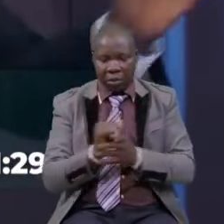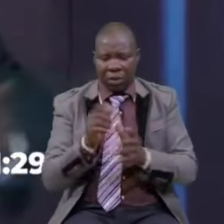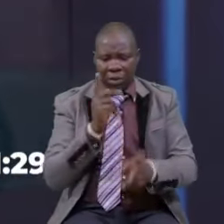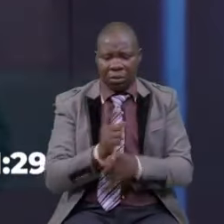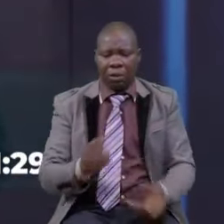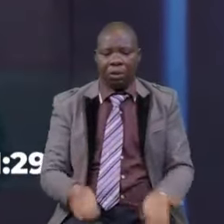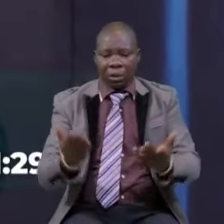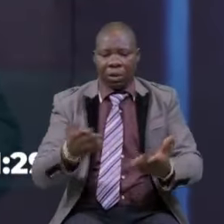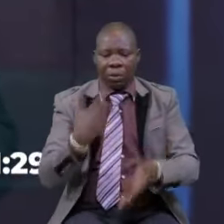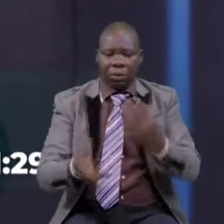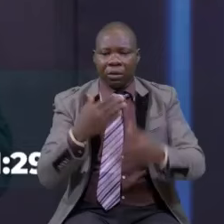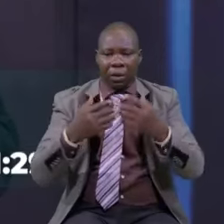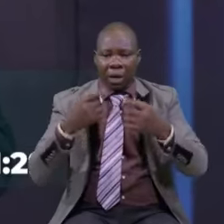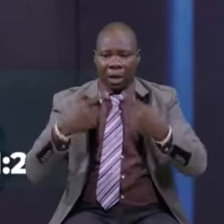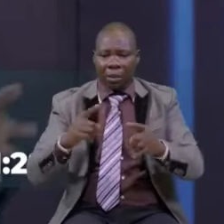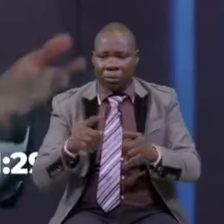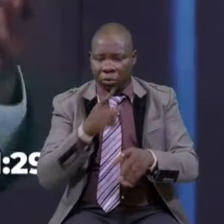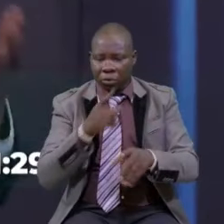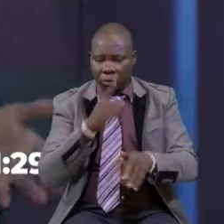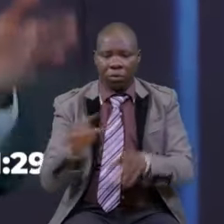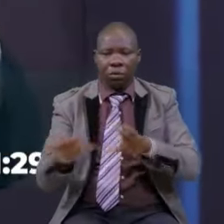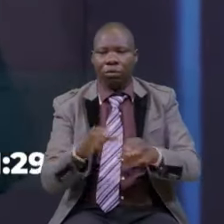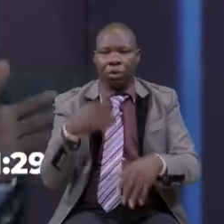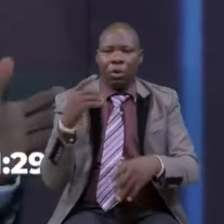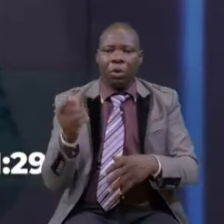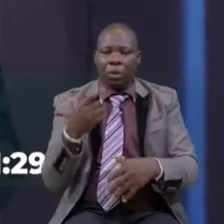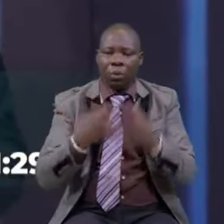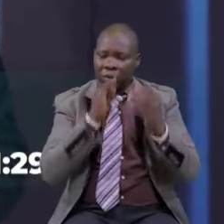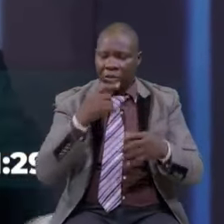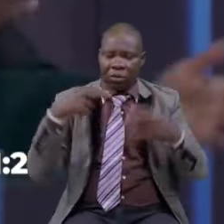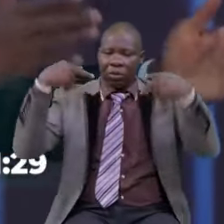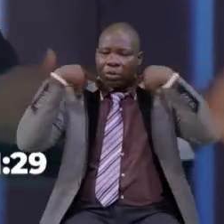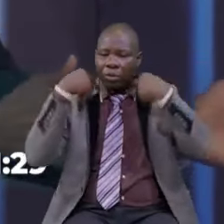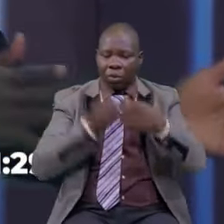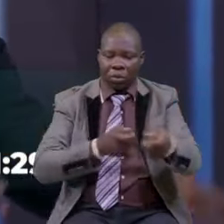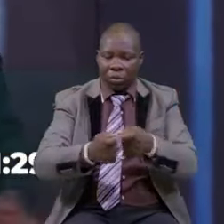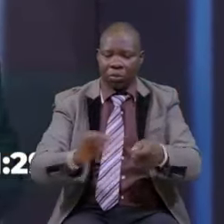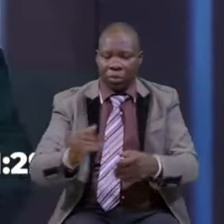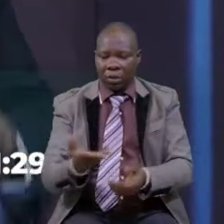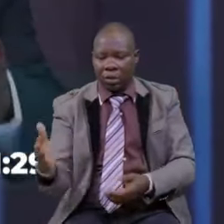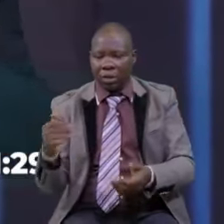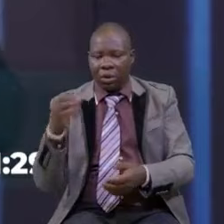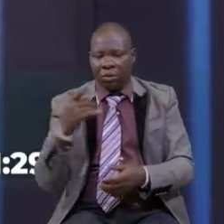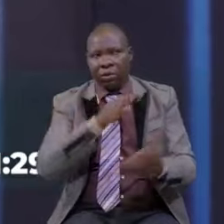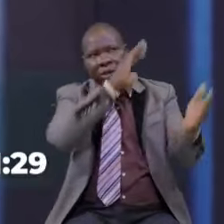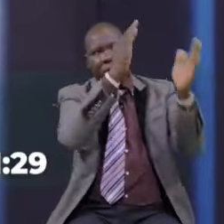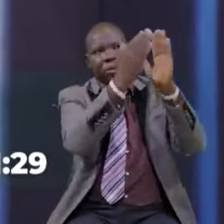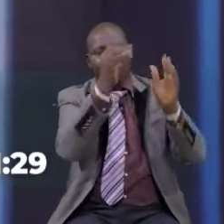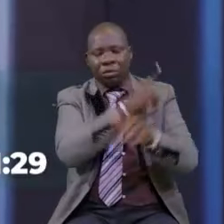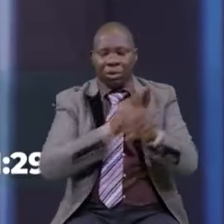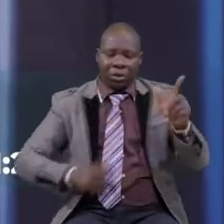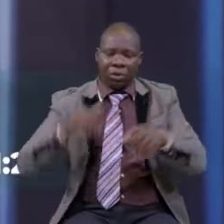to you, you just do? Where is the yoke? Where is the controlling factor of the presence of the Lord in your